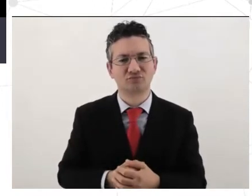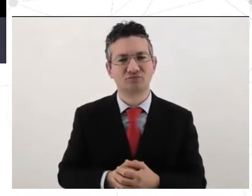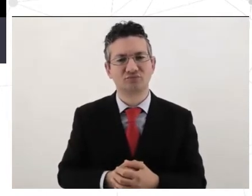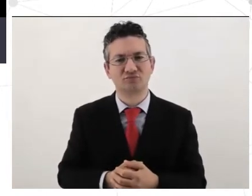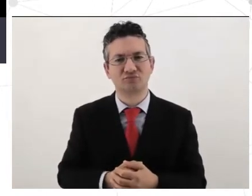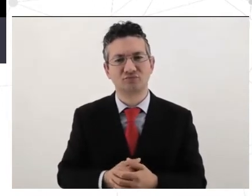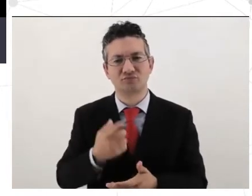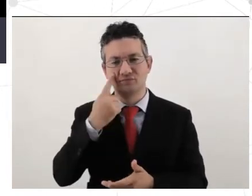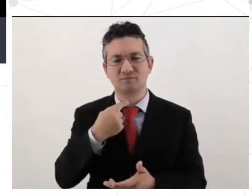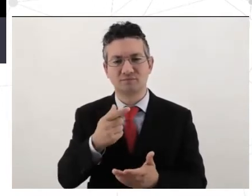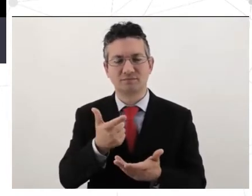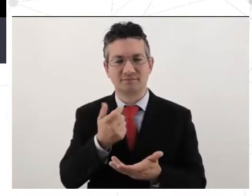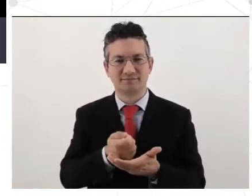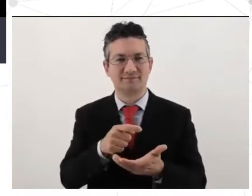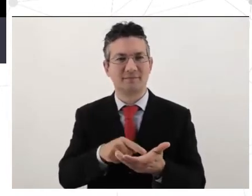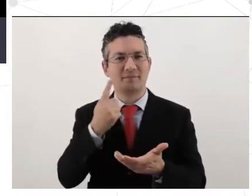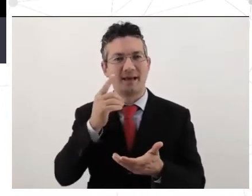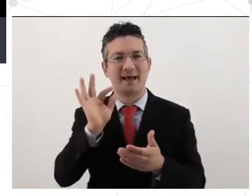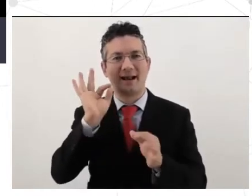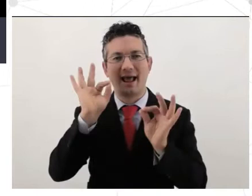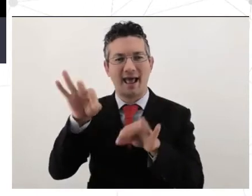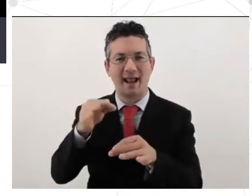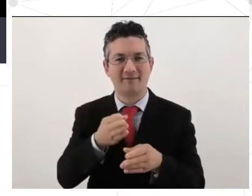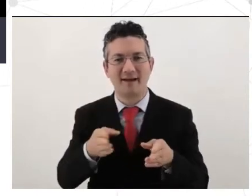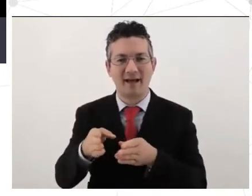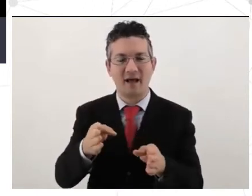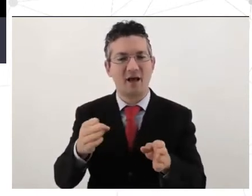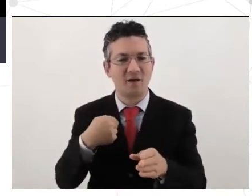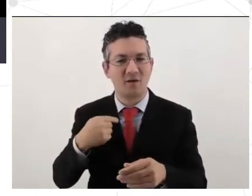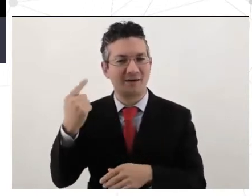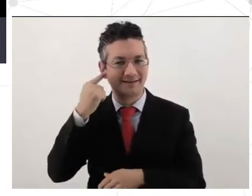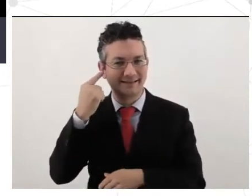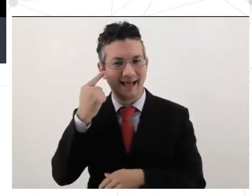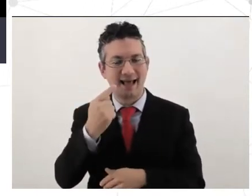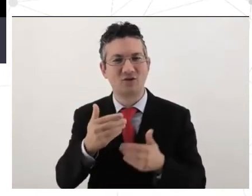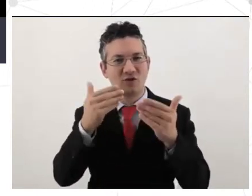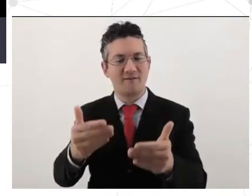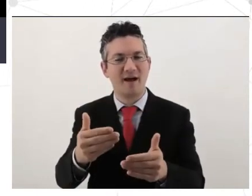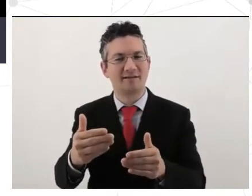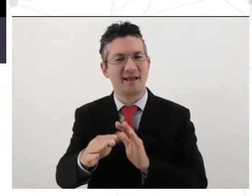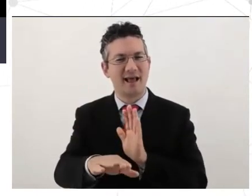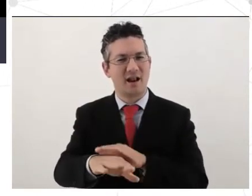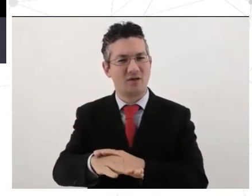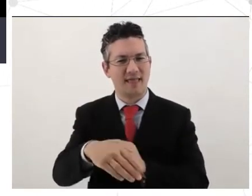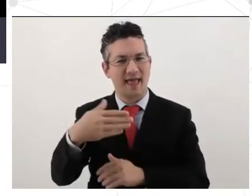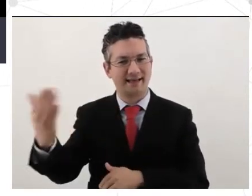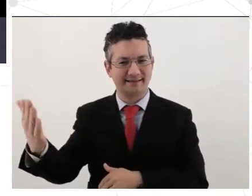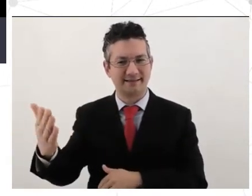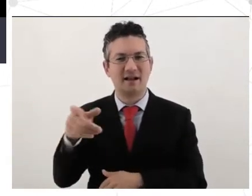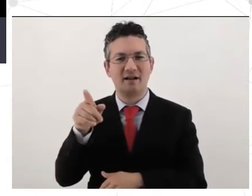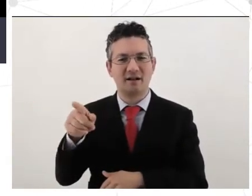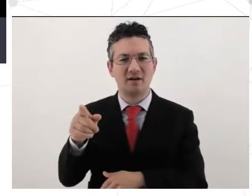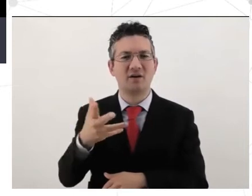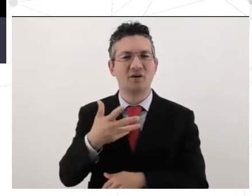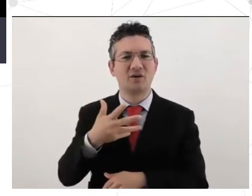there on our way back. Now I can hear the beacon loud and clear on my right, so we'll turn right. Facing north along and Main here Street. It comes right in front